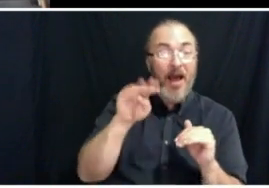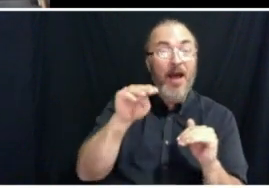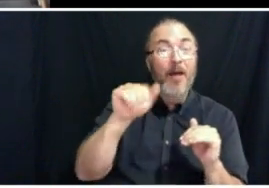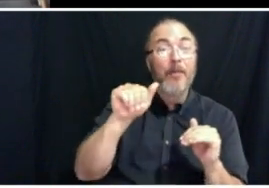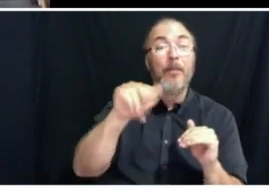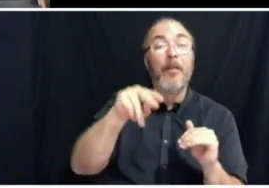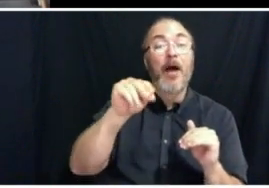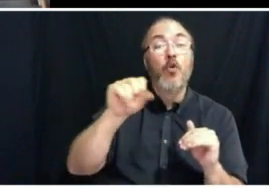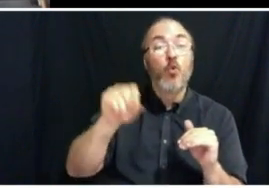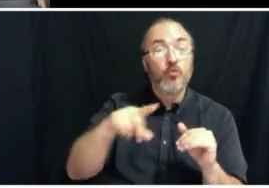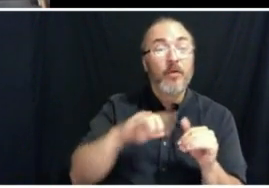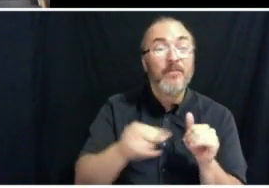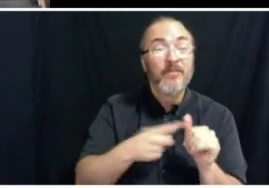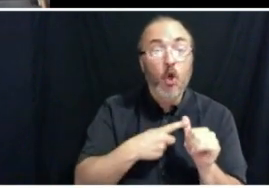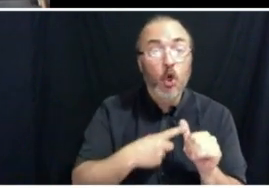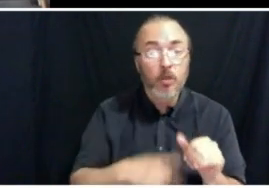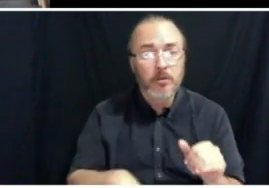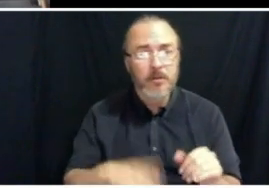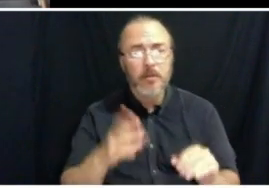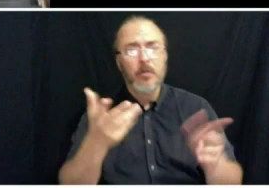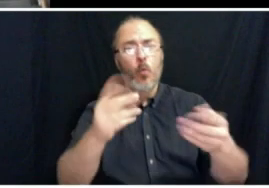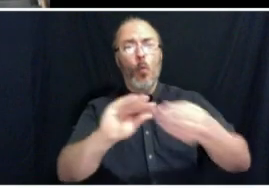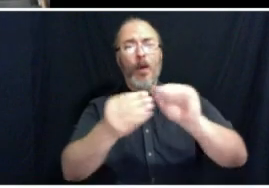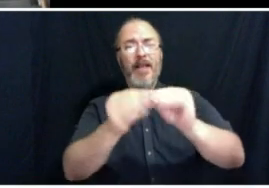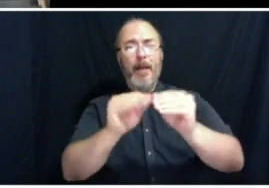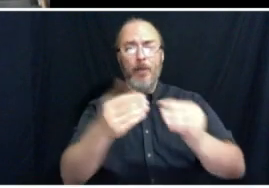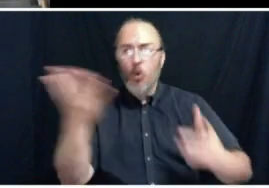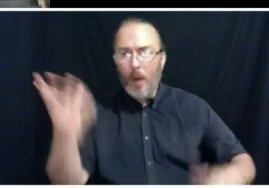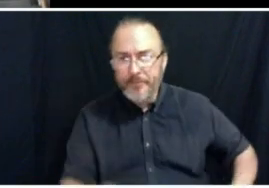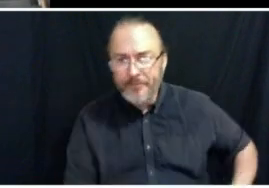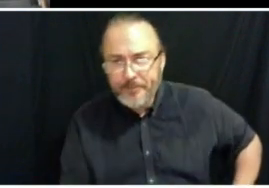vote. Manos, what comes in for you?